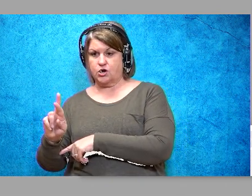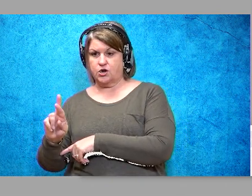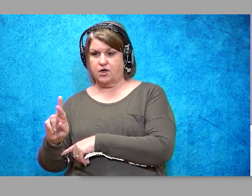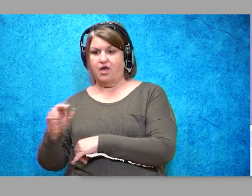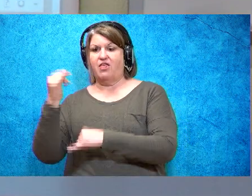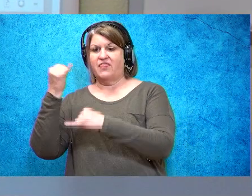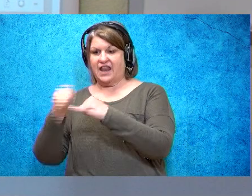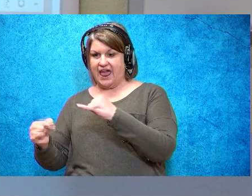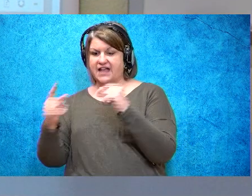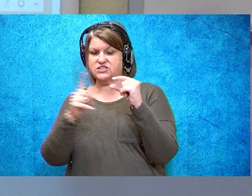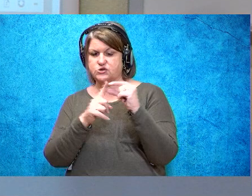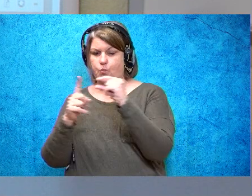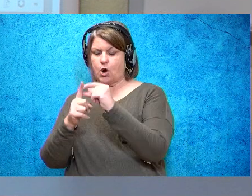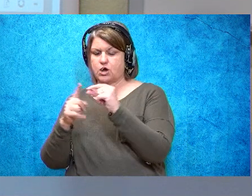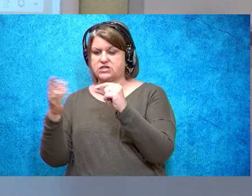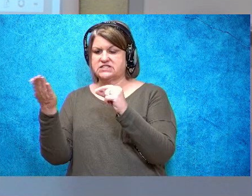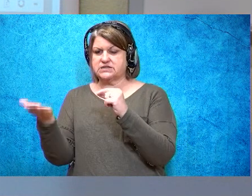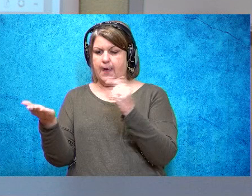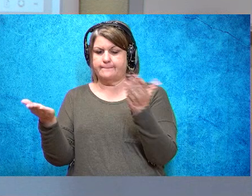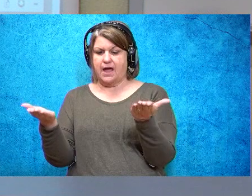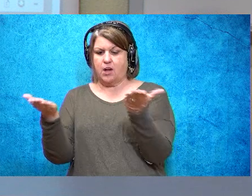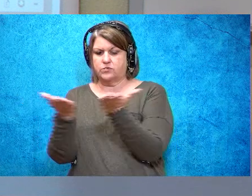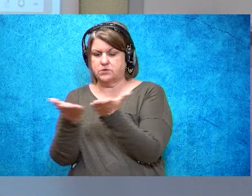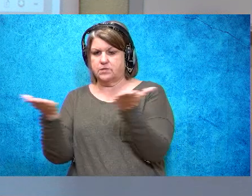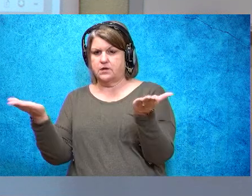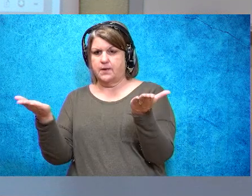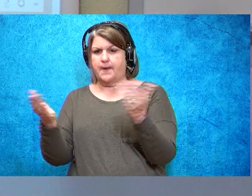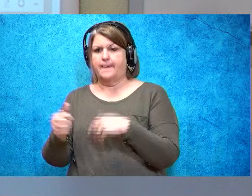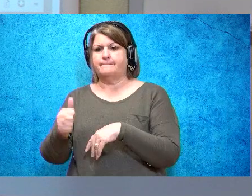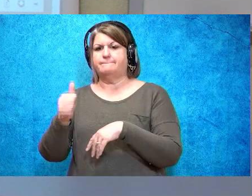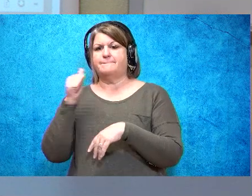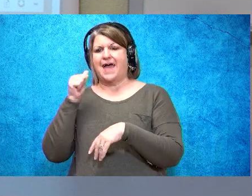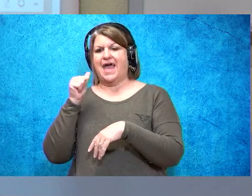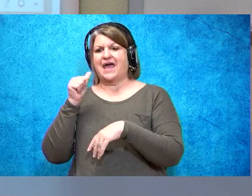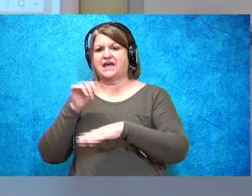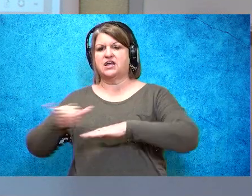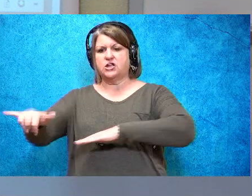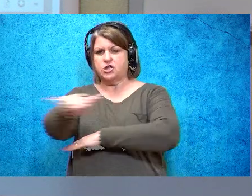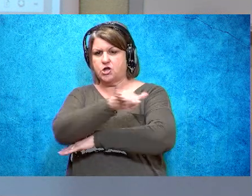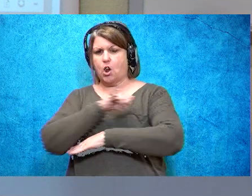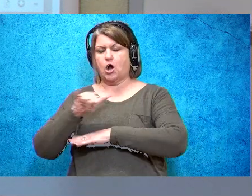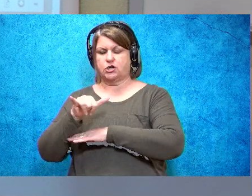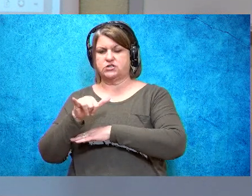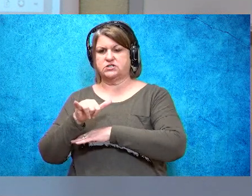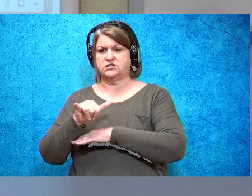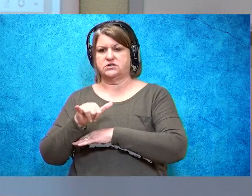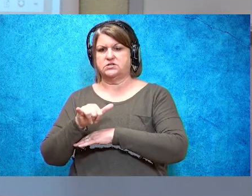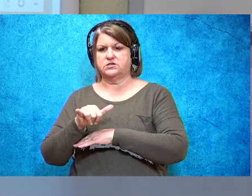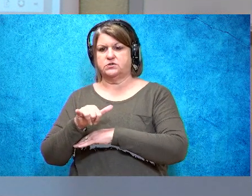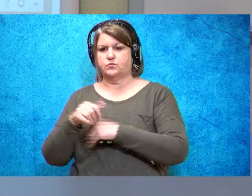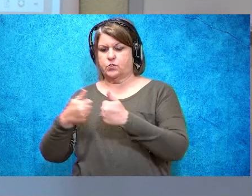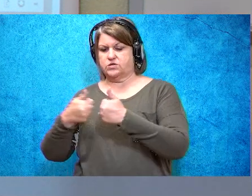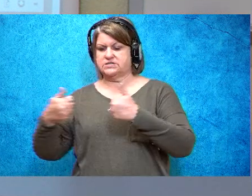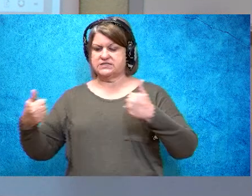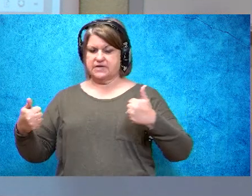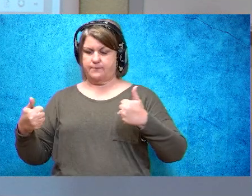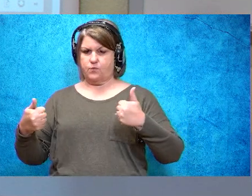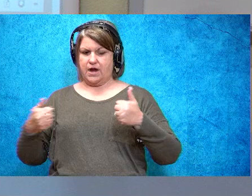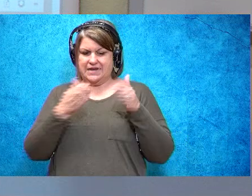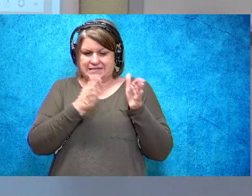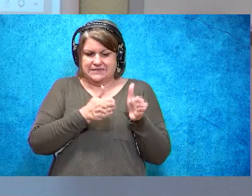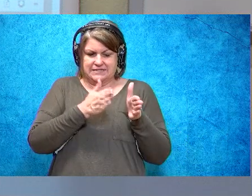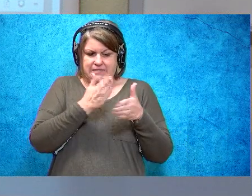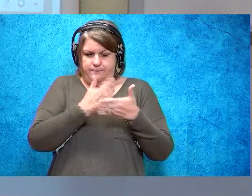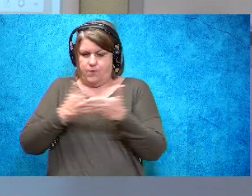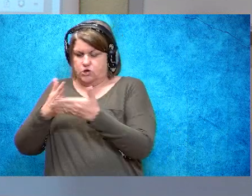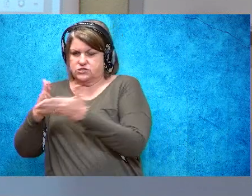word. Backyard. Backyard. Now let's break this one up into syllables. What's the first